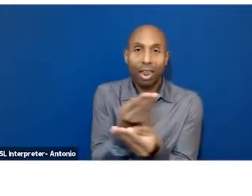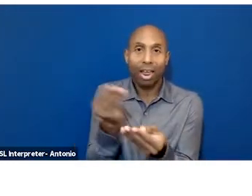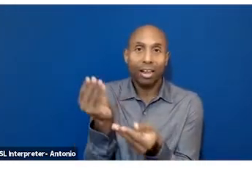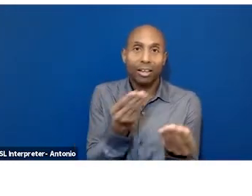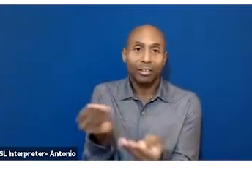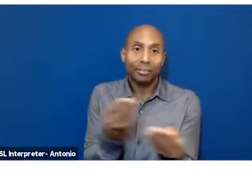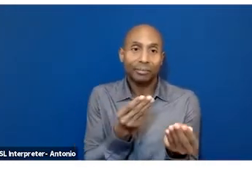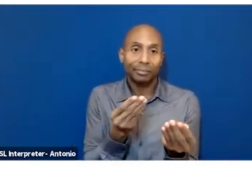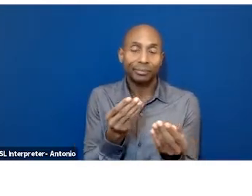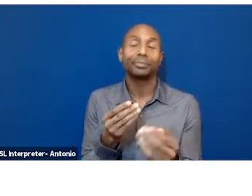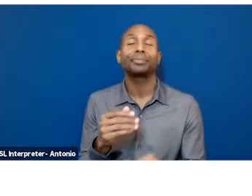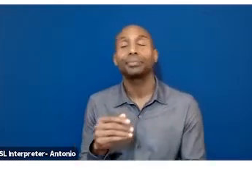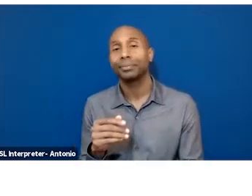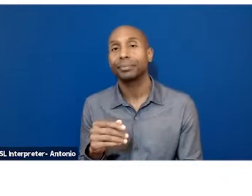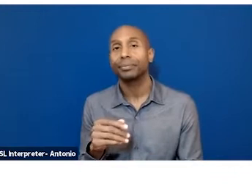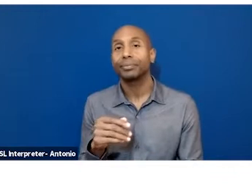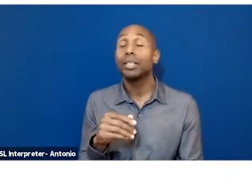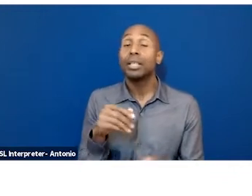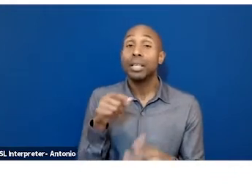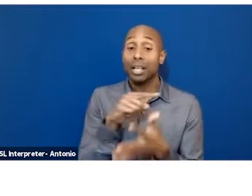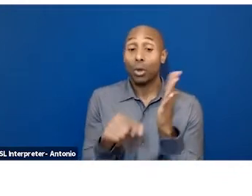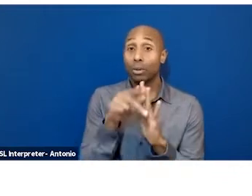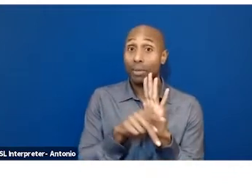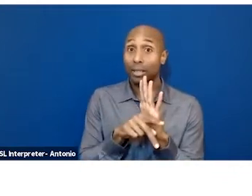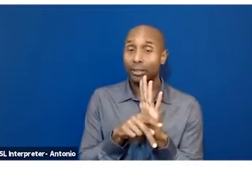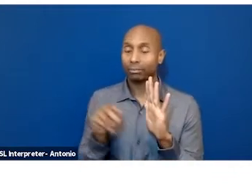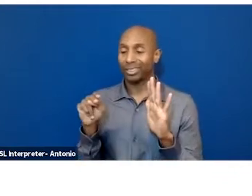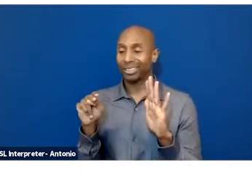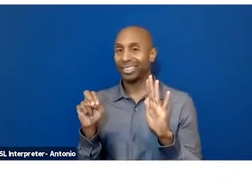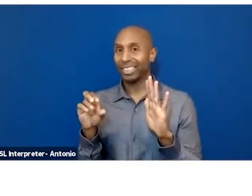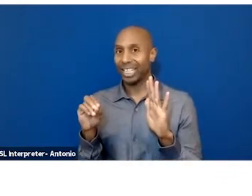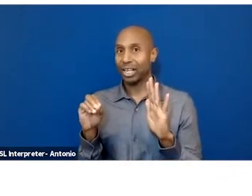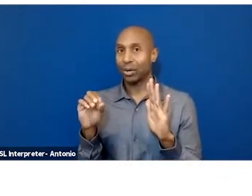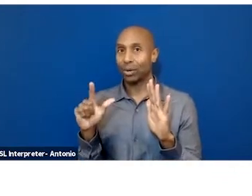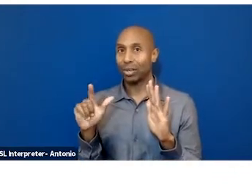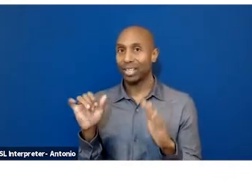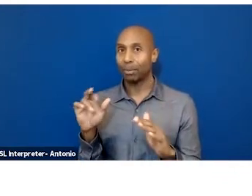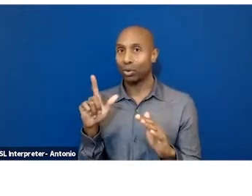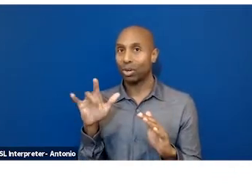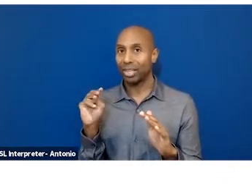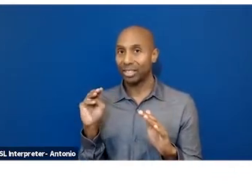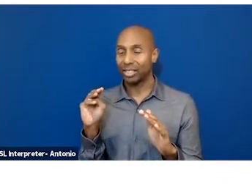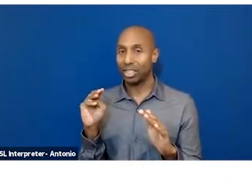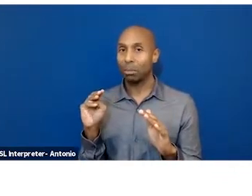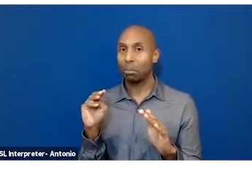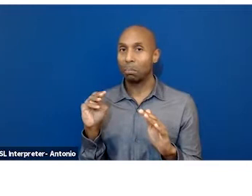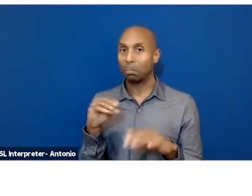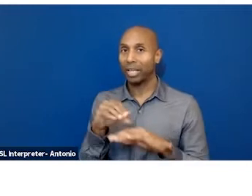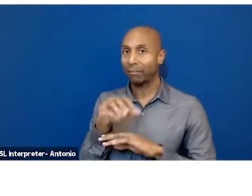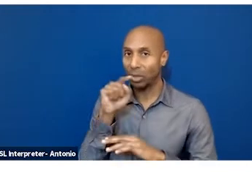neoliberal discourses that put forth the idea that free market capitalism was a